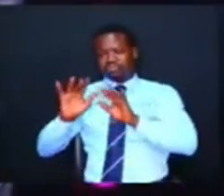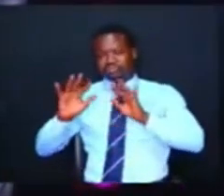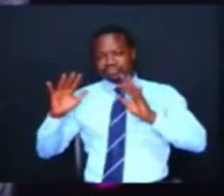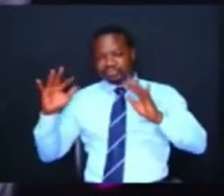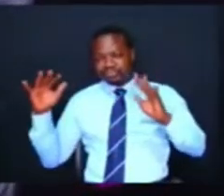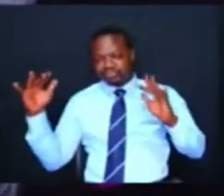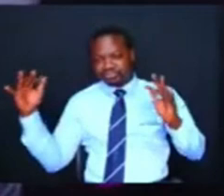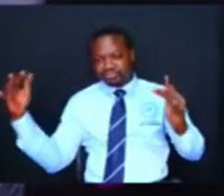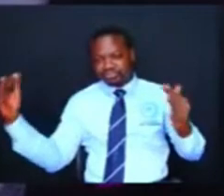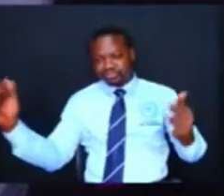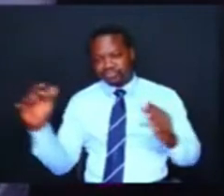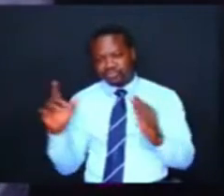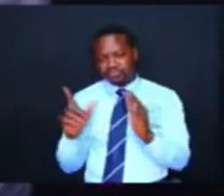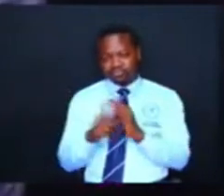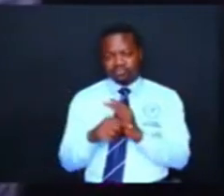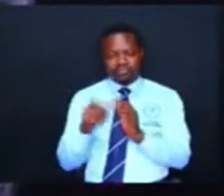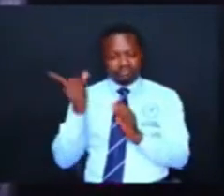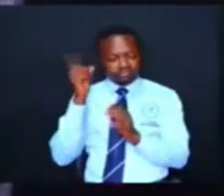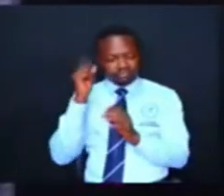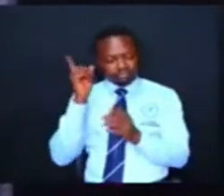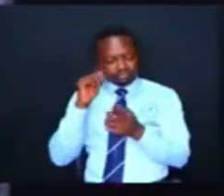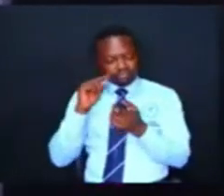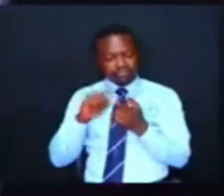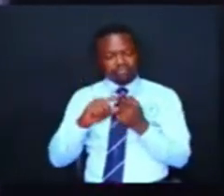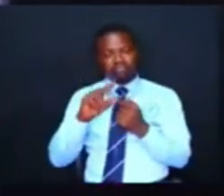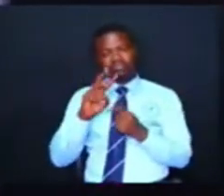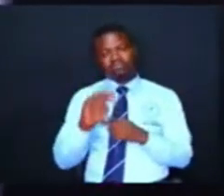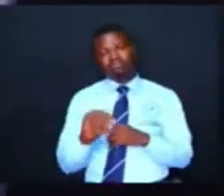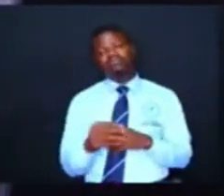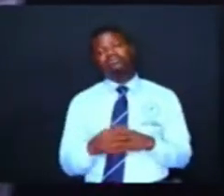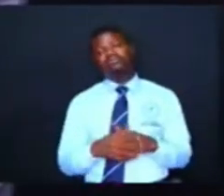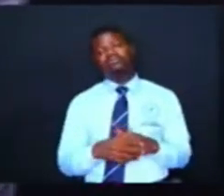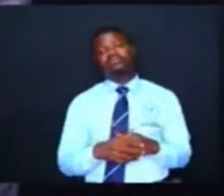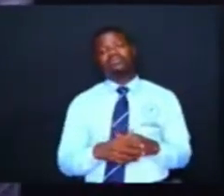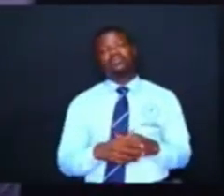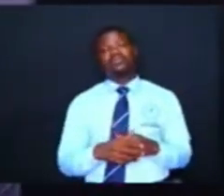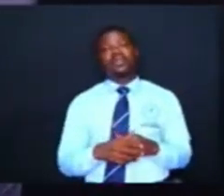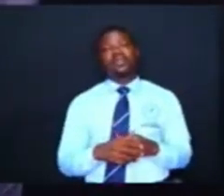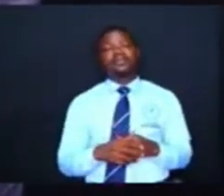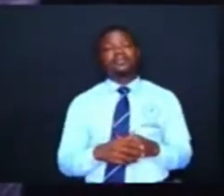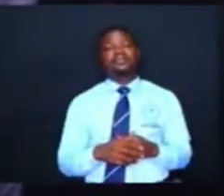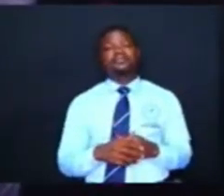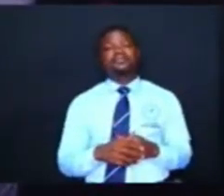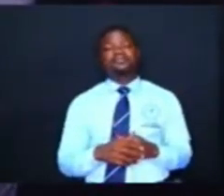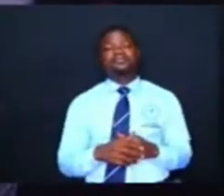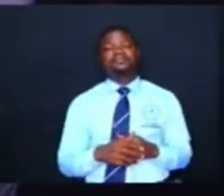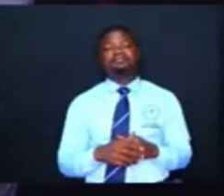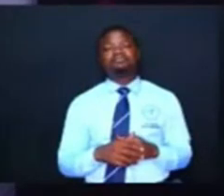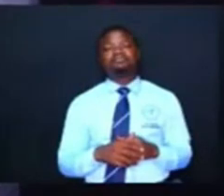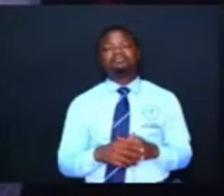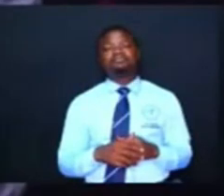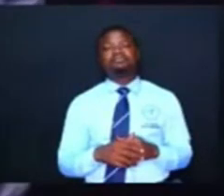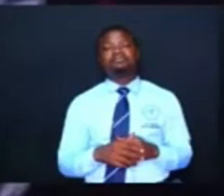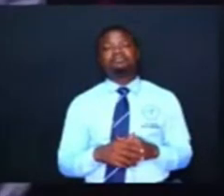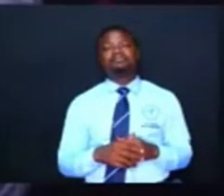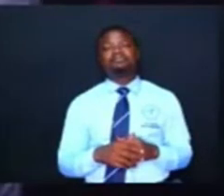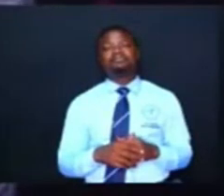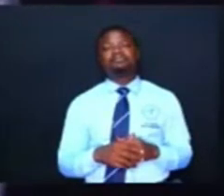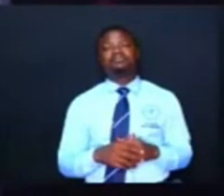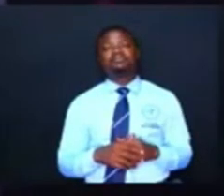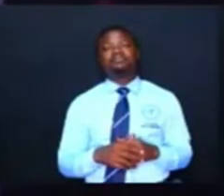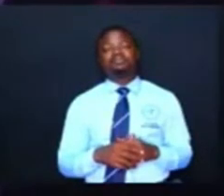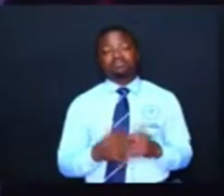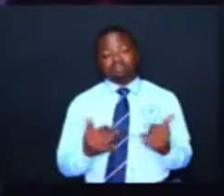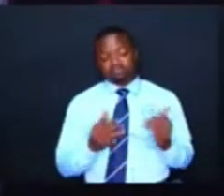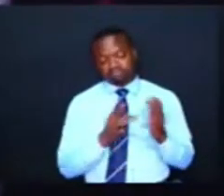ho akotena bepo a wo frɛ no enwo bepo no so na oman no nyina tua nopa e ba ne nchen asori fie no ebetie no. So